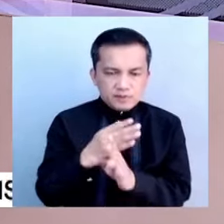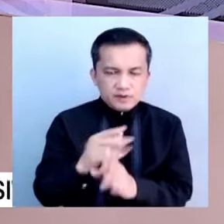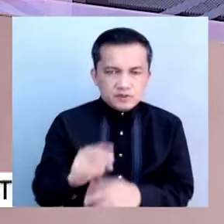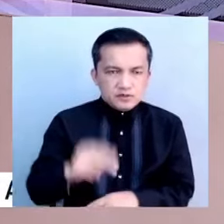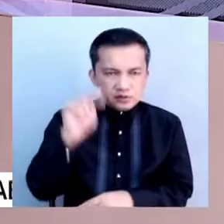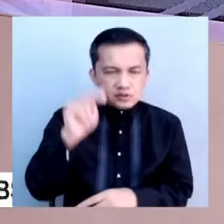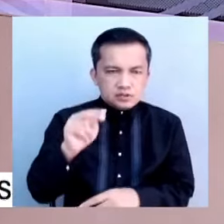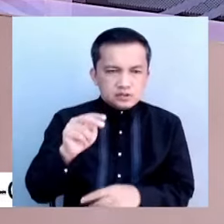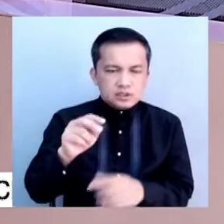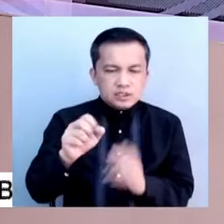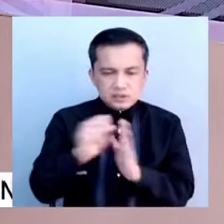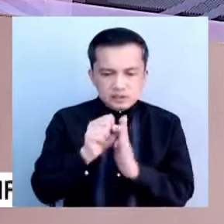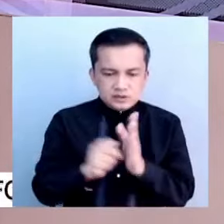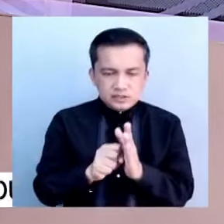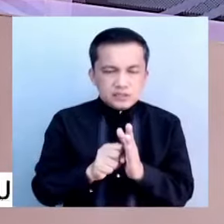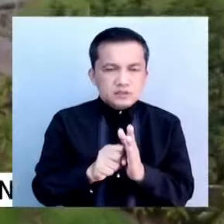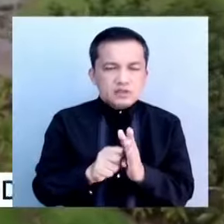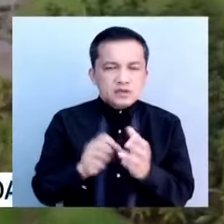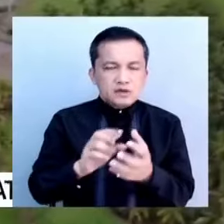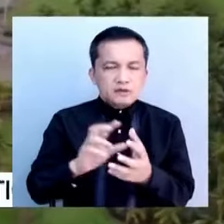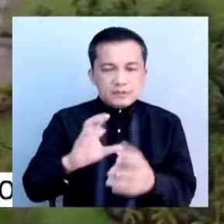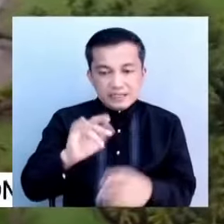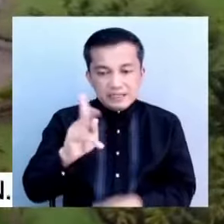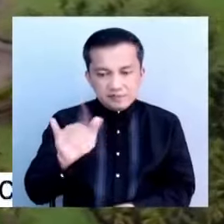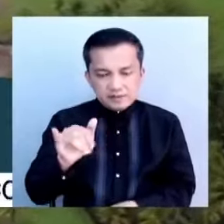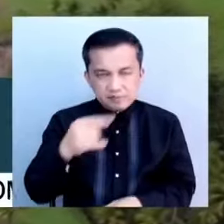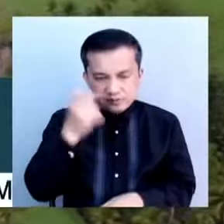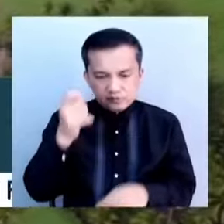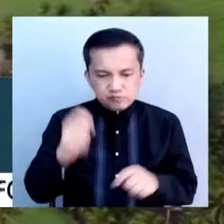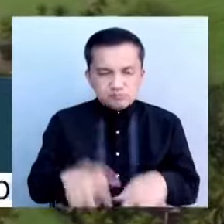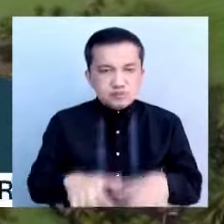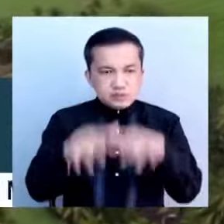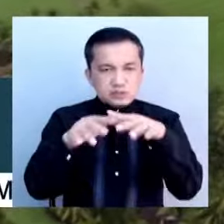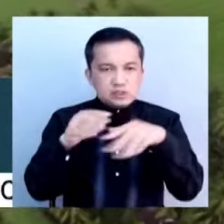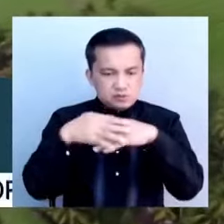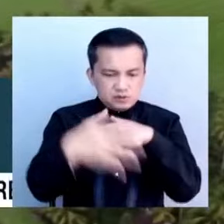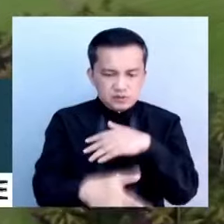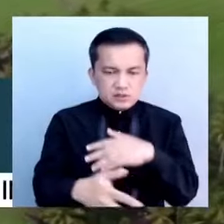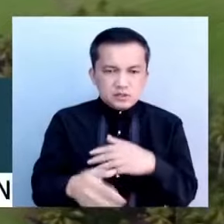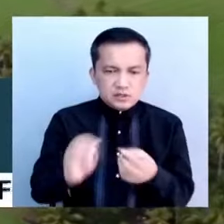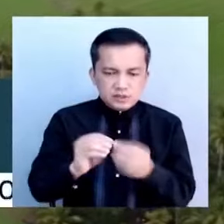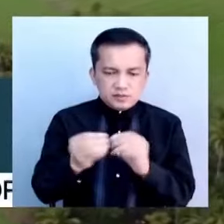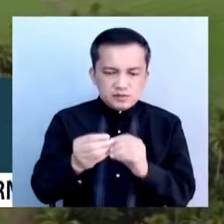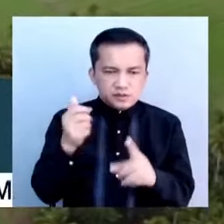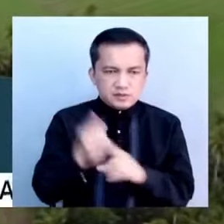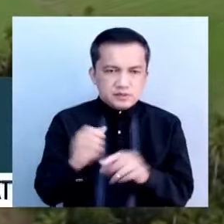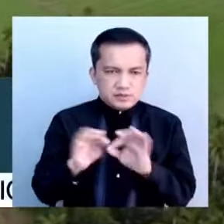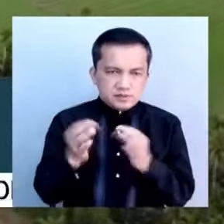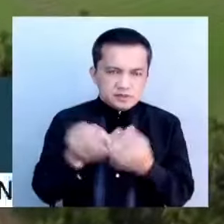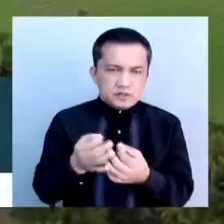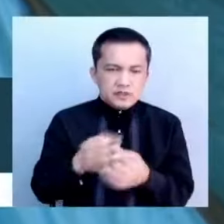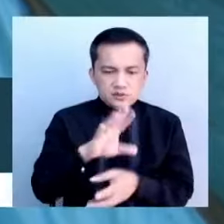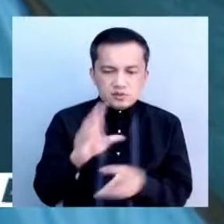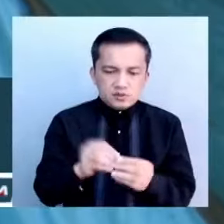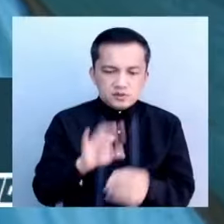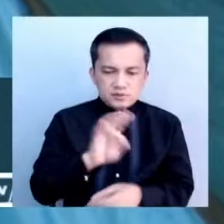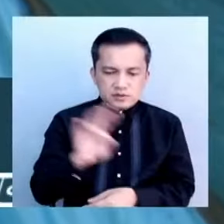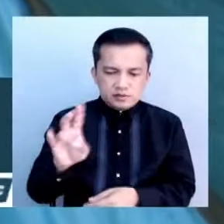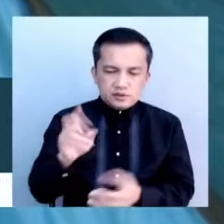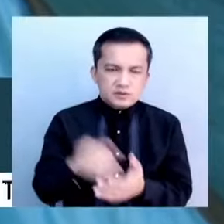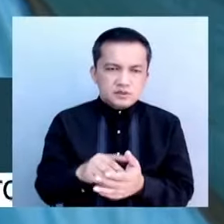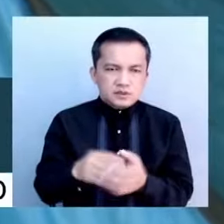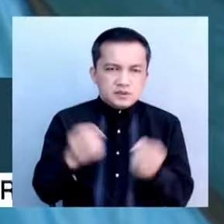due to the flash floods and landslides there. The number of affected families now at 77,000. Hundreds of residents